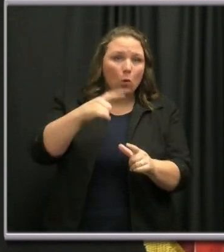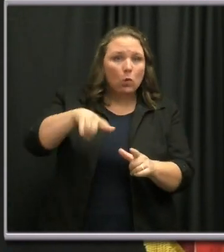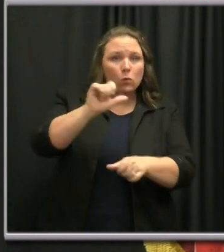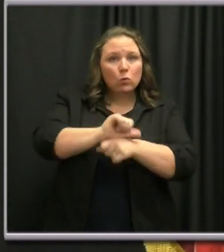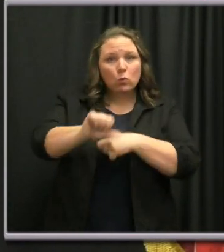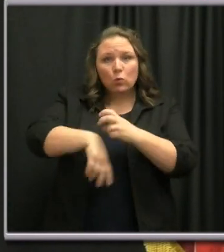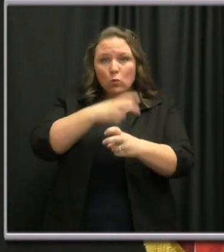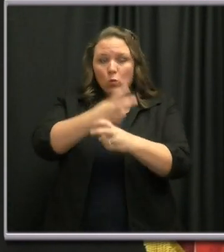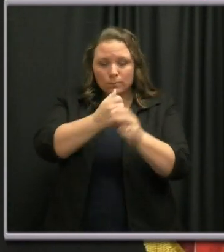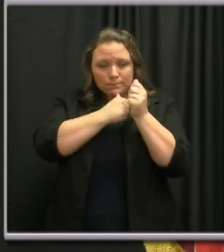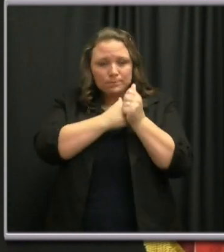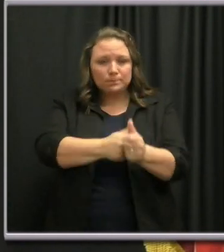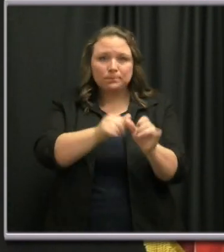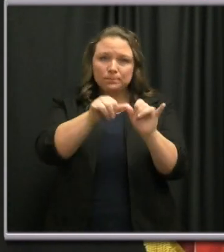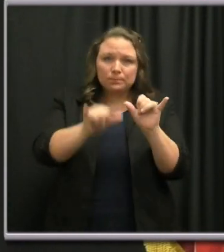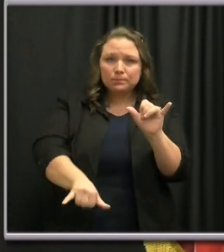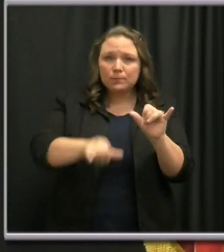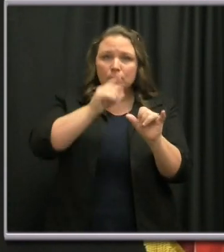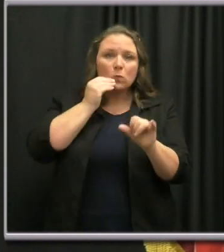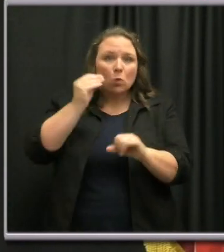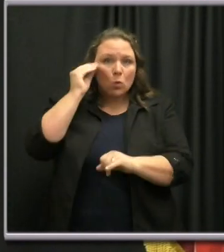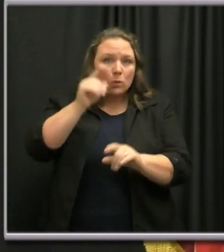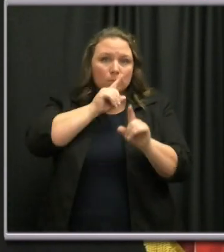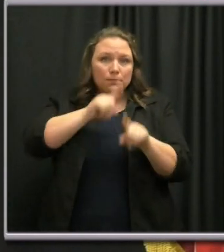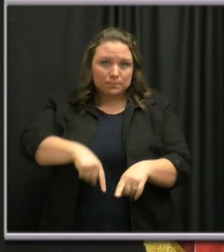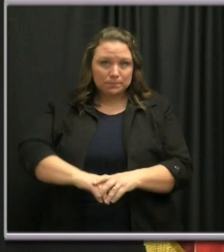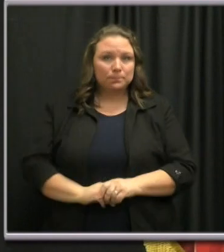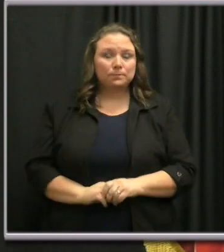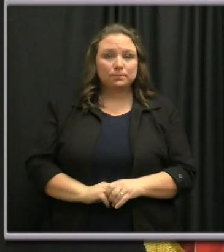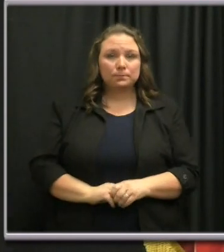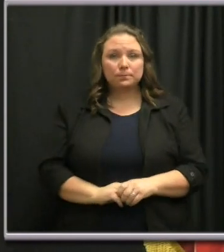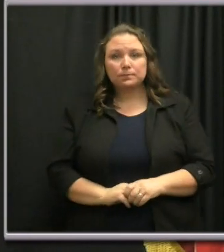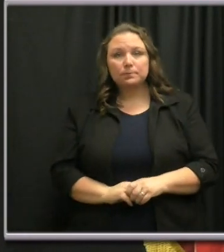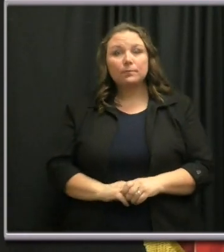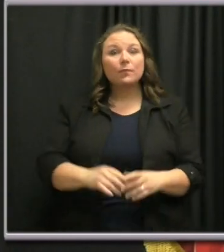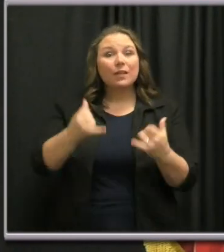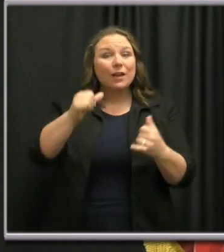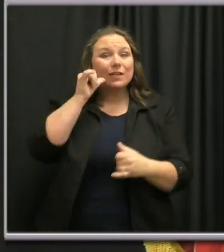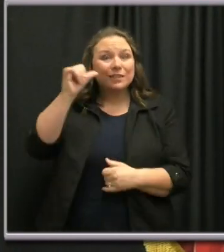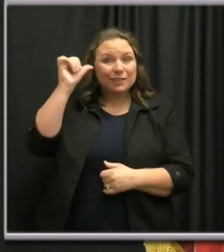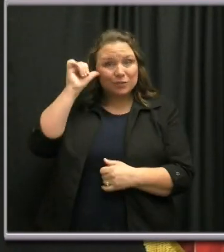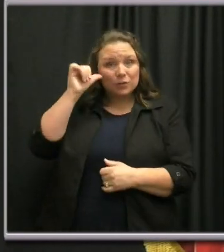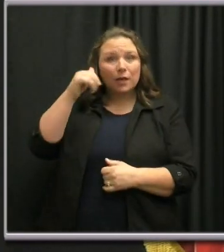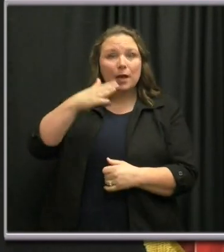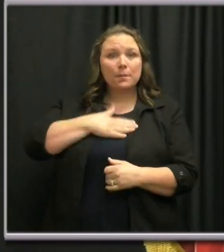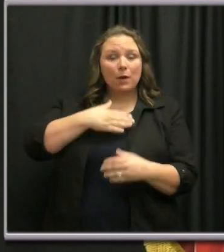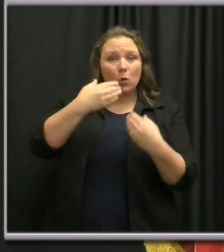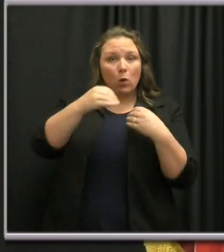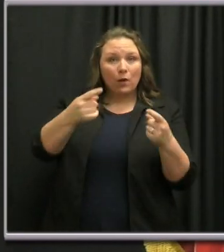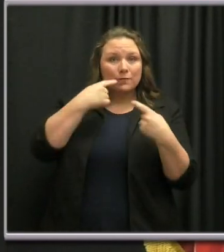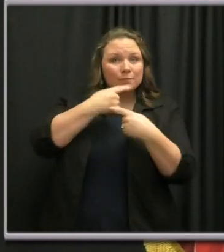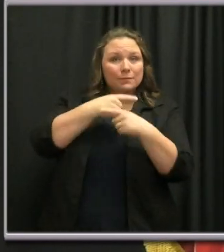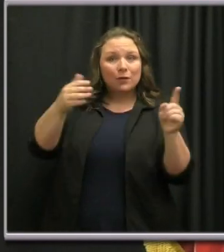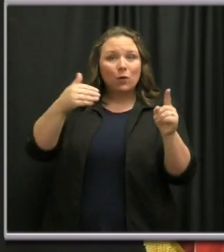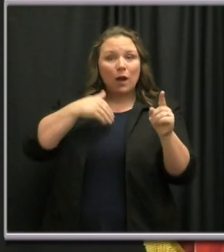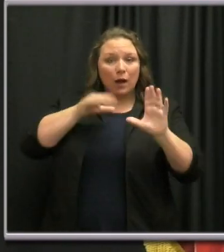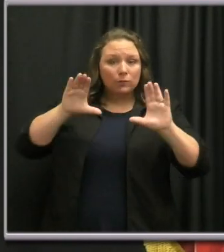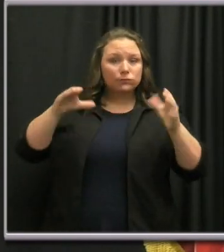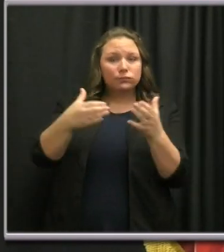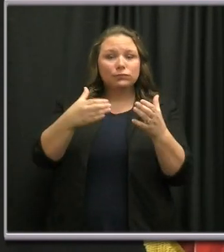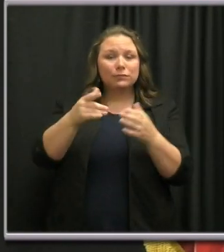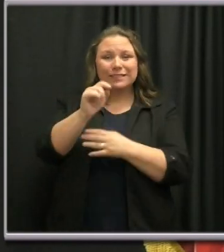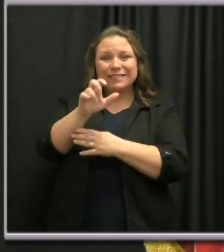work in following the Safer at Home order. Now, yesterday, my office announced the formation of the Tennessee